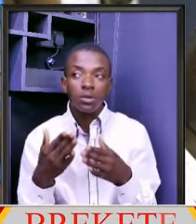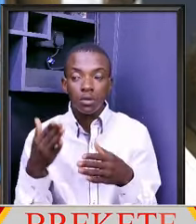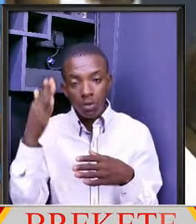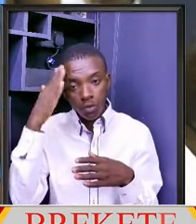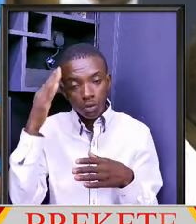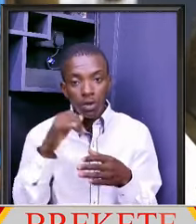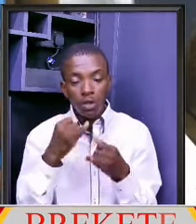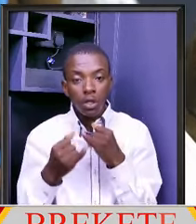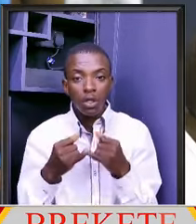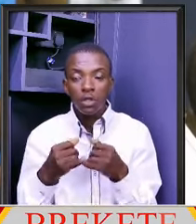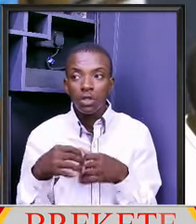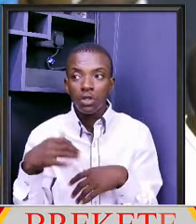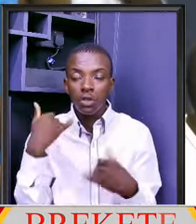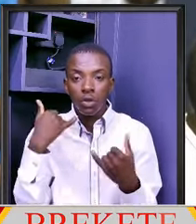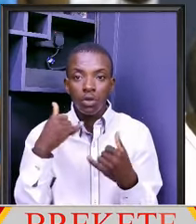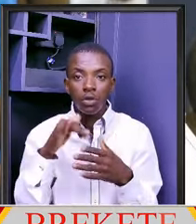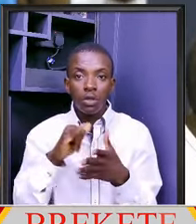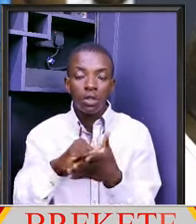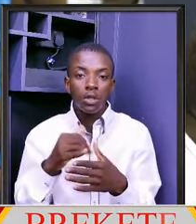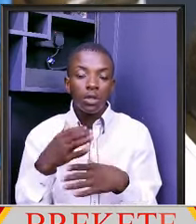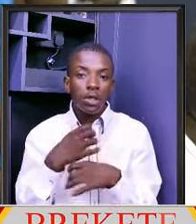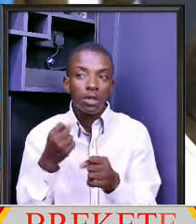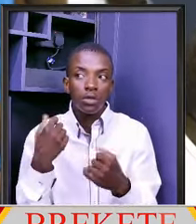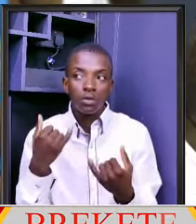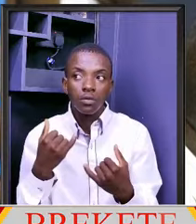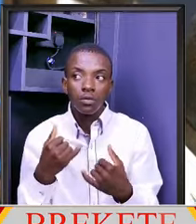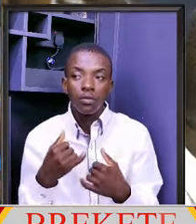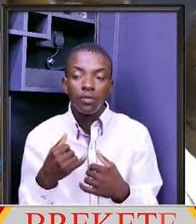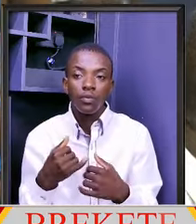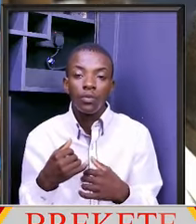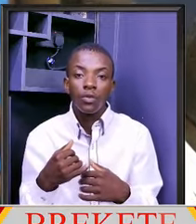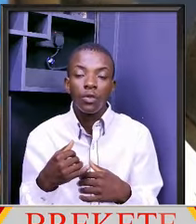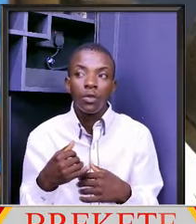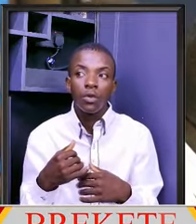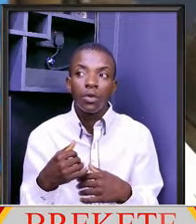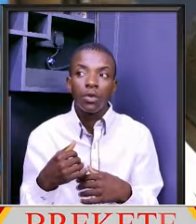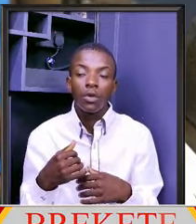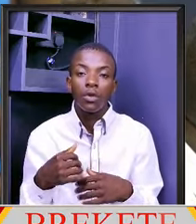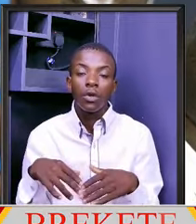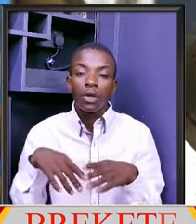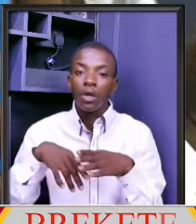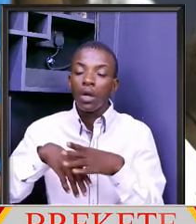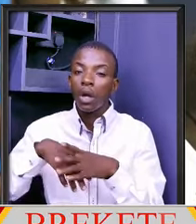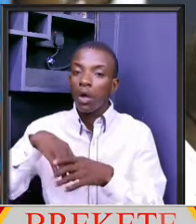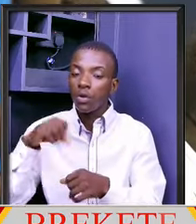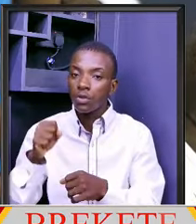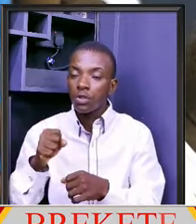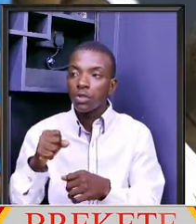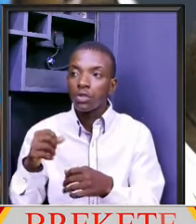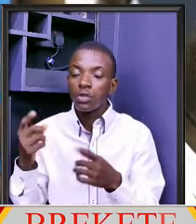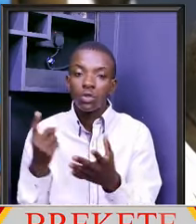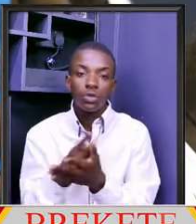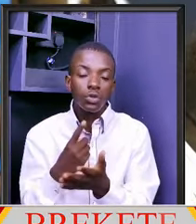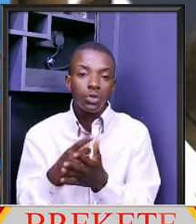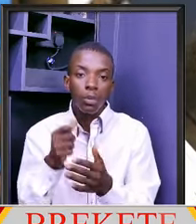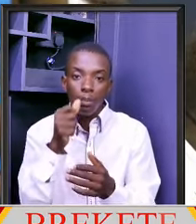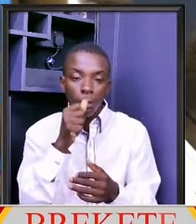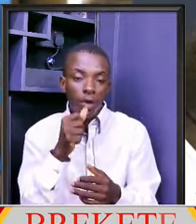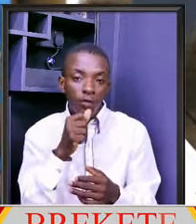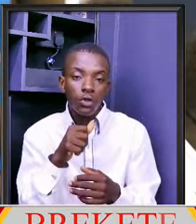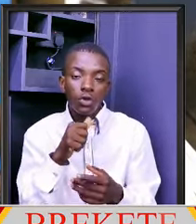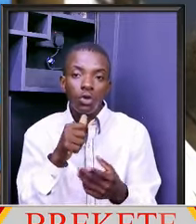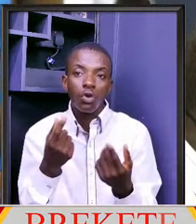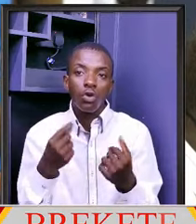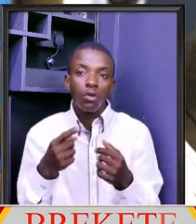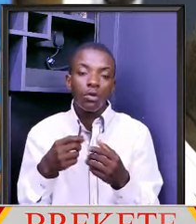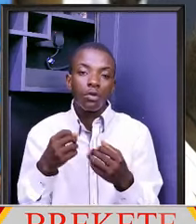you're not going to end this call now where they don't get you. Yes. Because when I go carry this phone, you go come out outside when I go discuss privately. You go